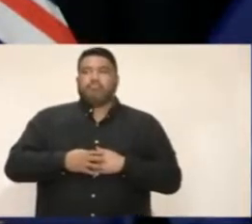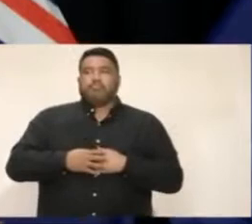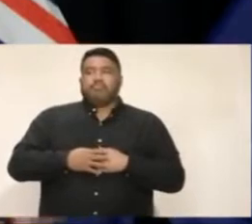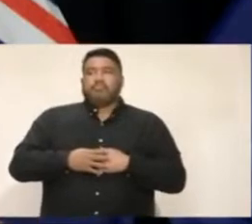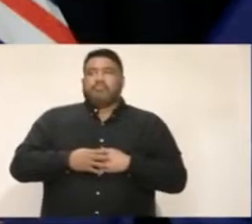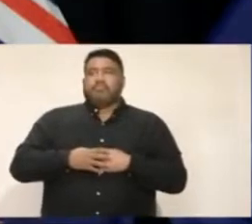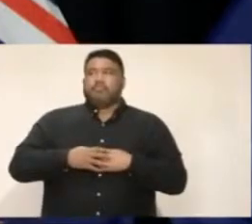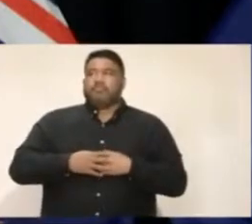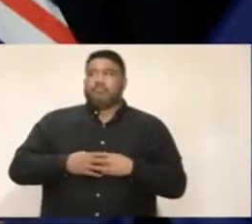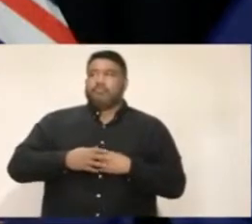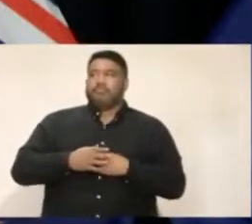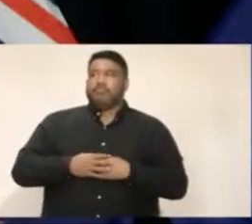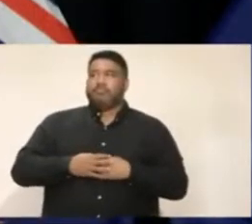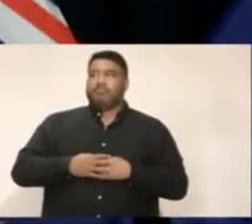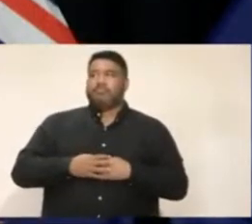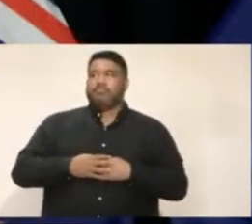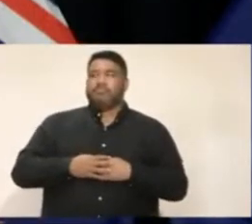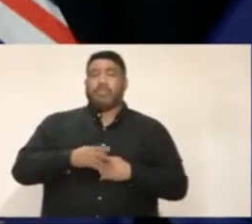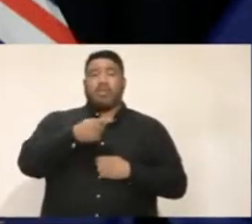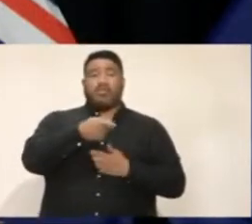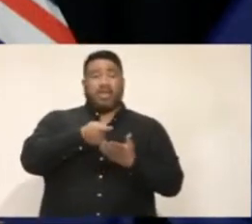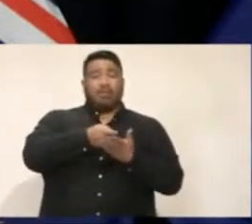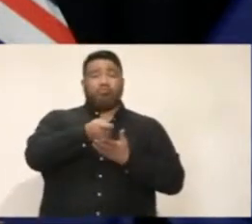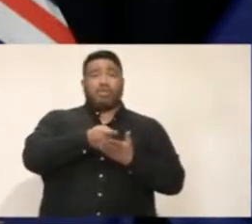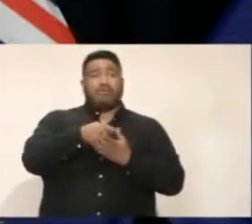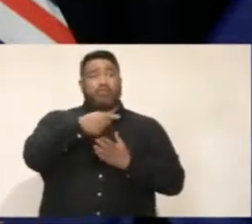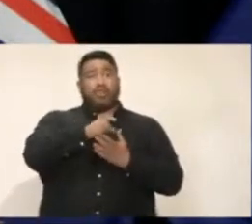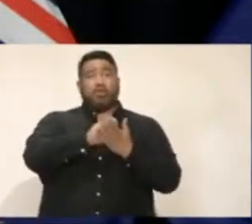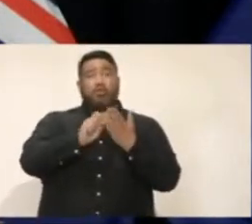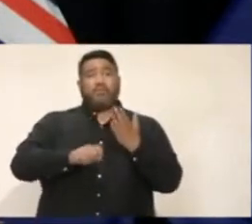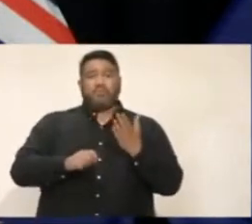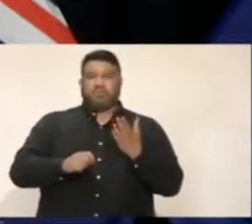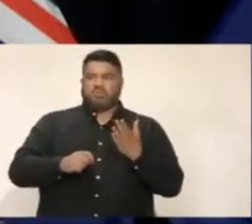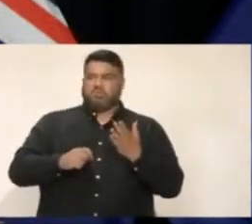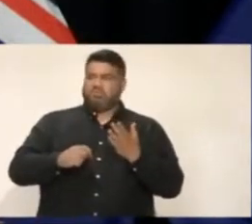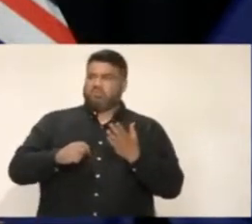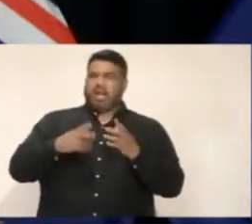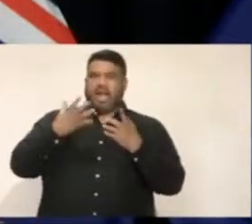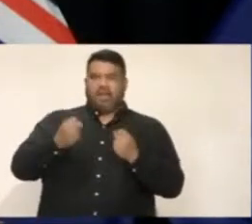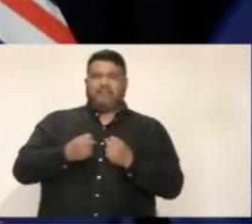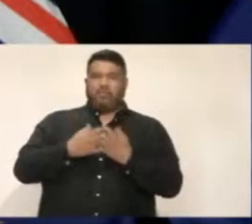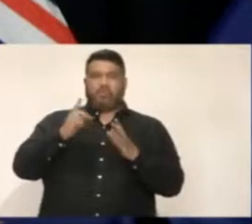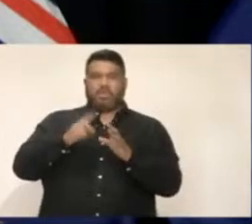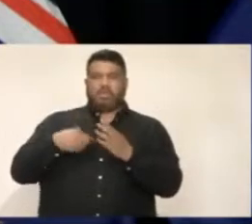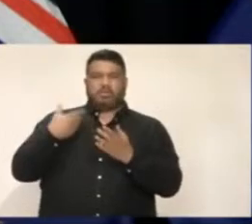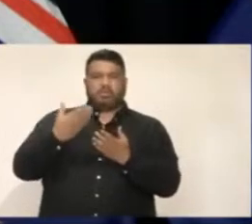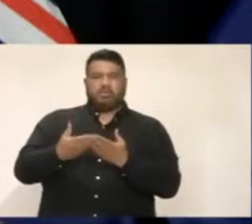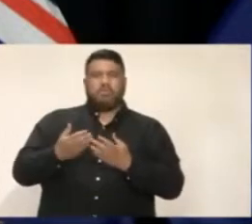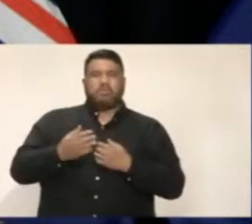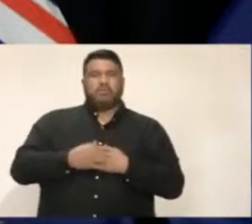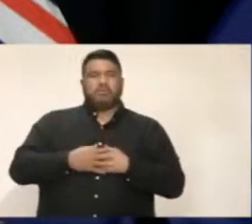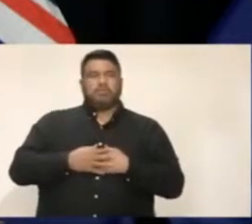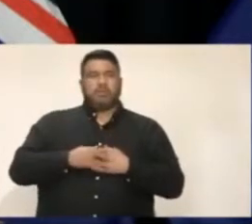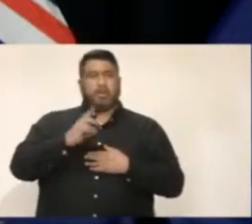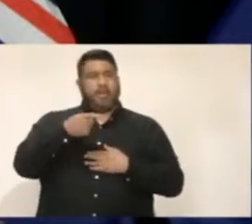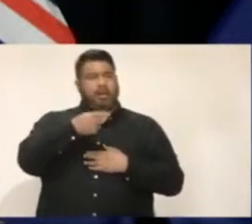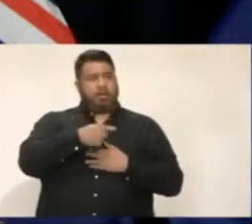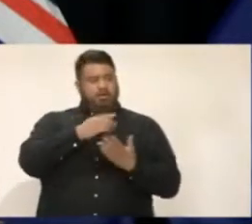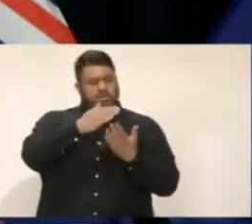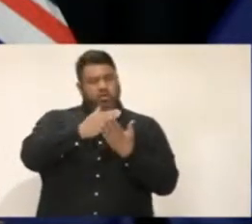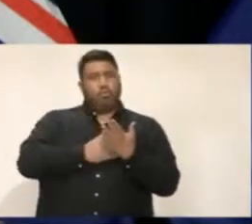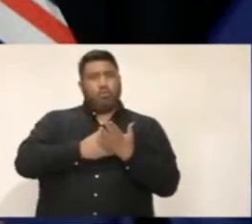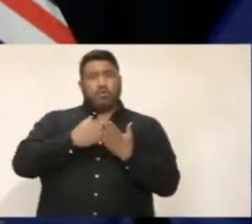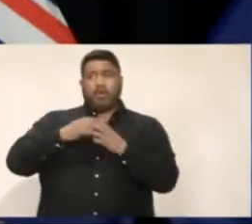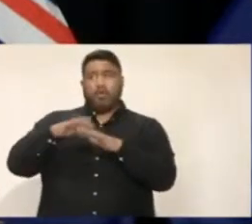is a historic arrangement around that lease arrangement, but all of that has been, I'm advised, within the rules of parliamentary